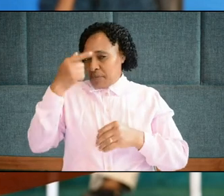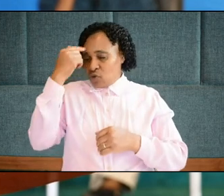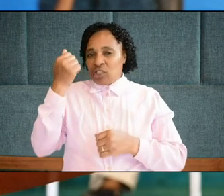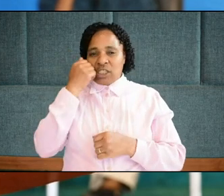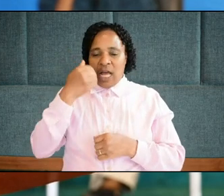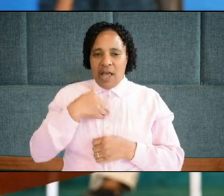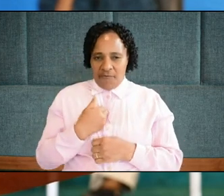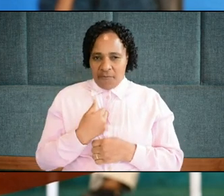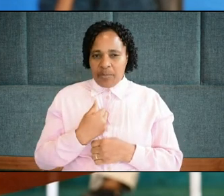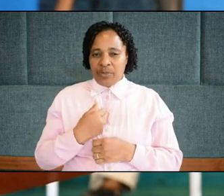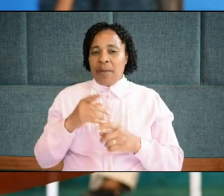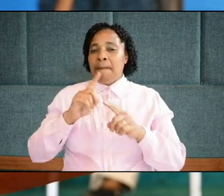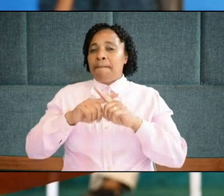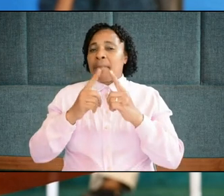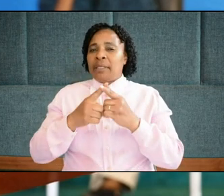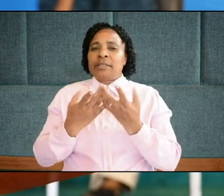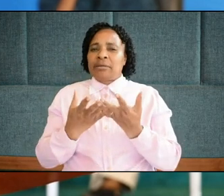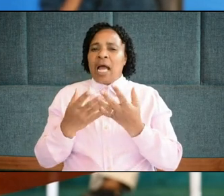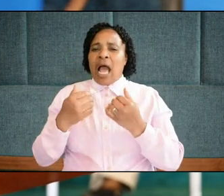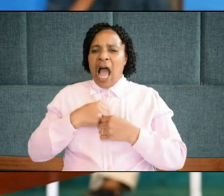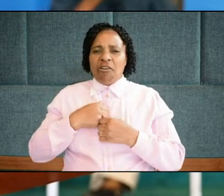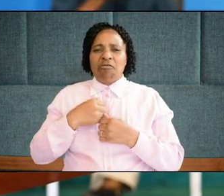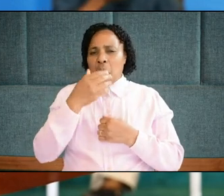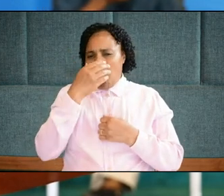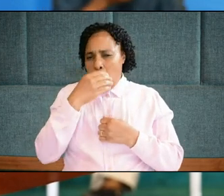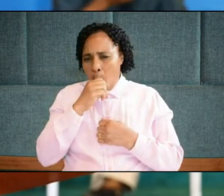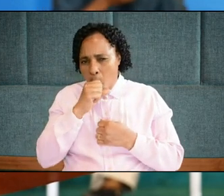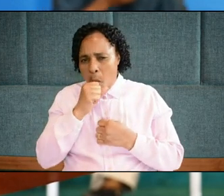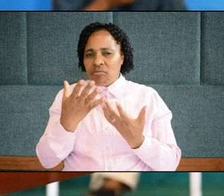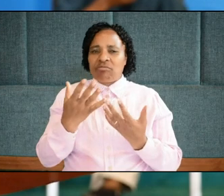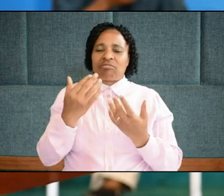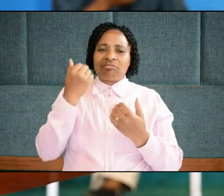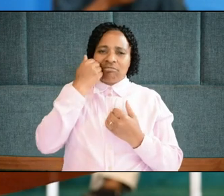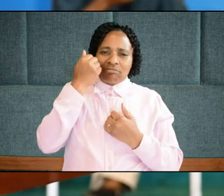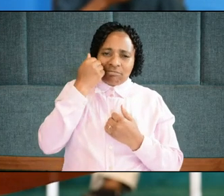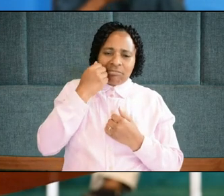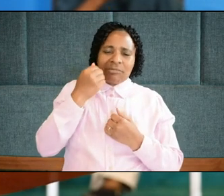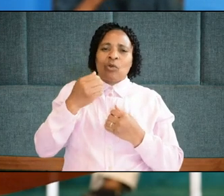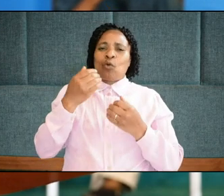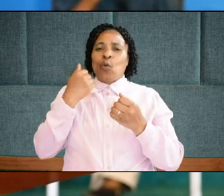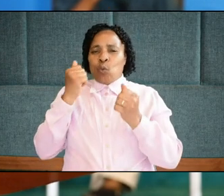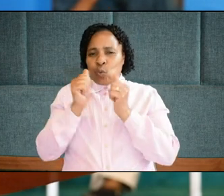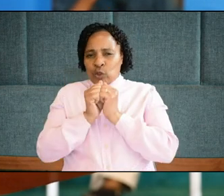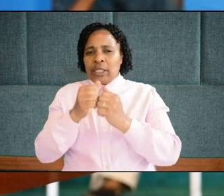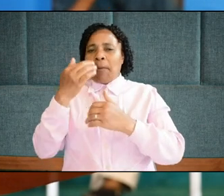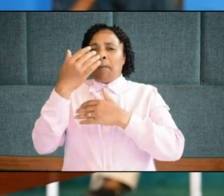lot. She had colds, fevers, she coughed, and had terrible breathing.